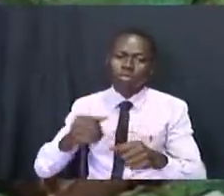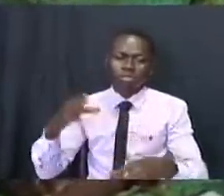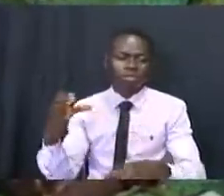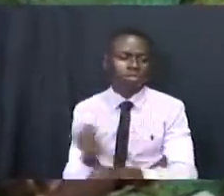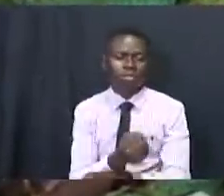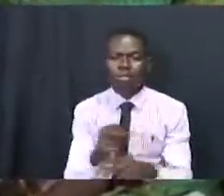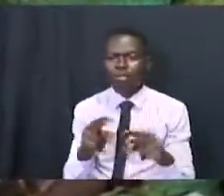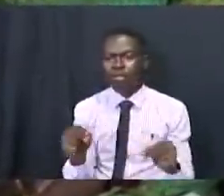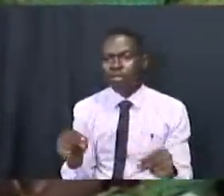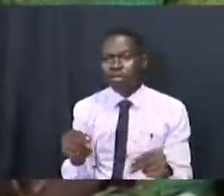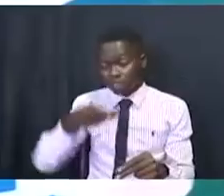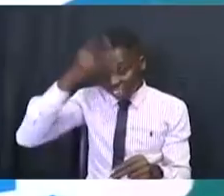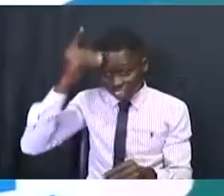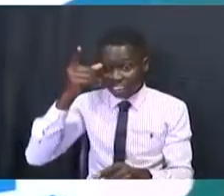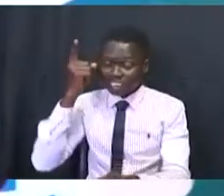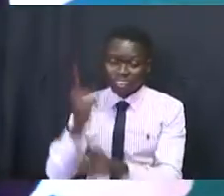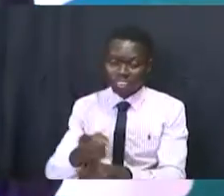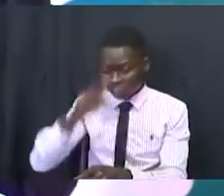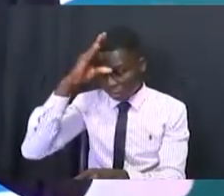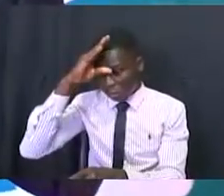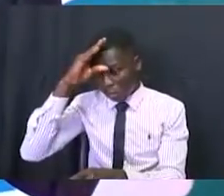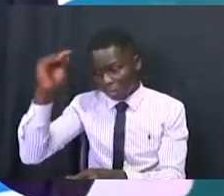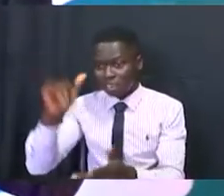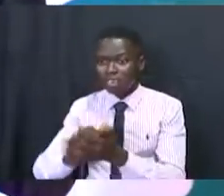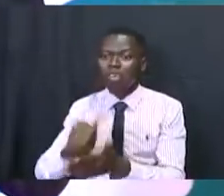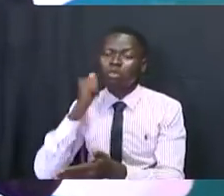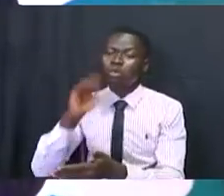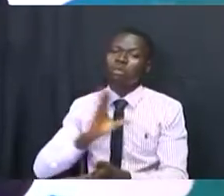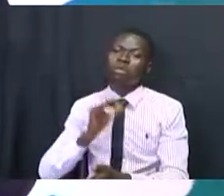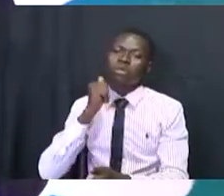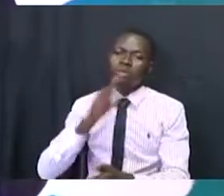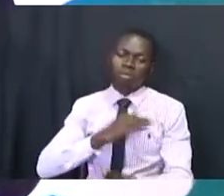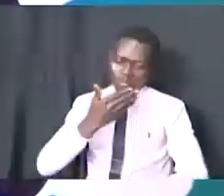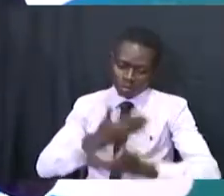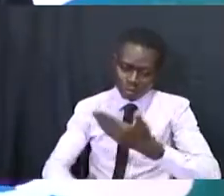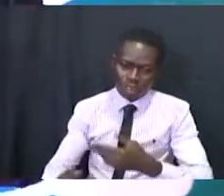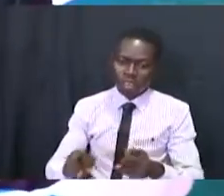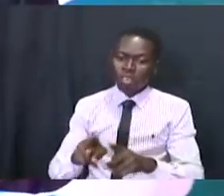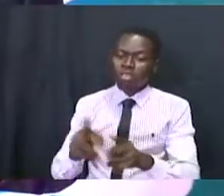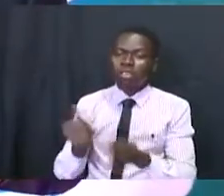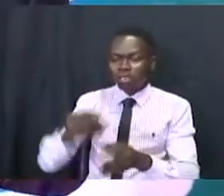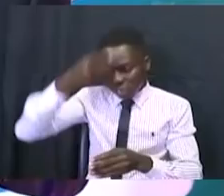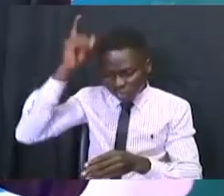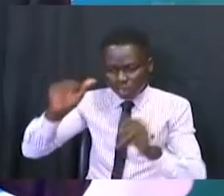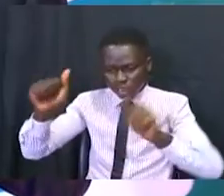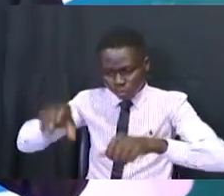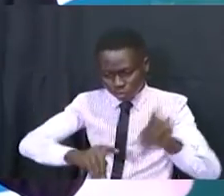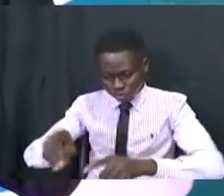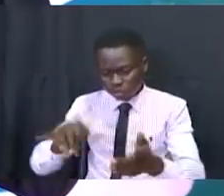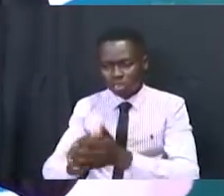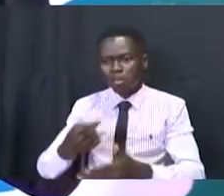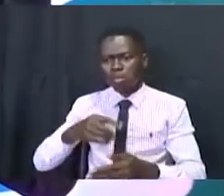is a man born of a woman. He was not an angel. So if he did it, we can also do it. He